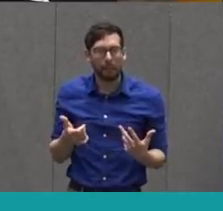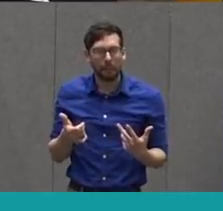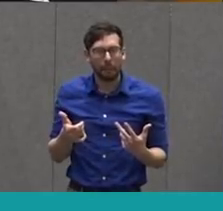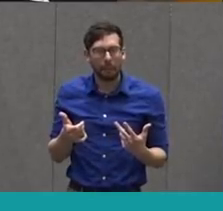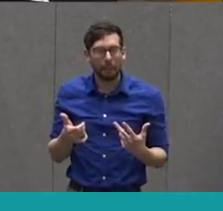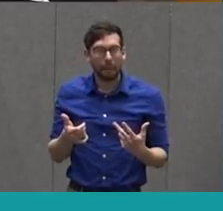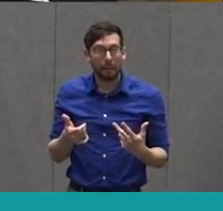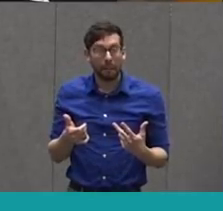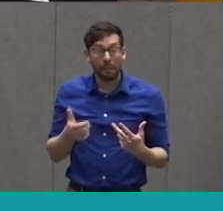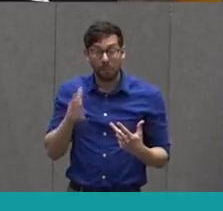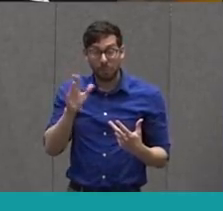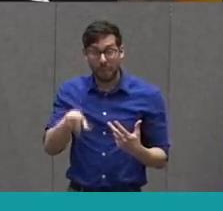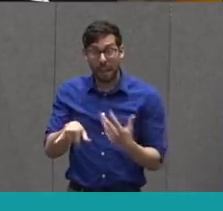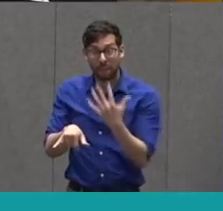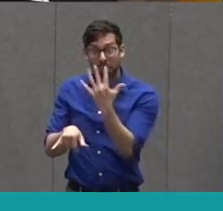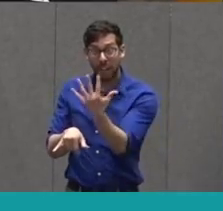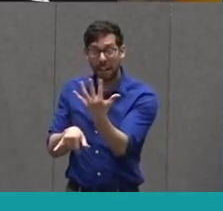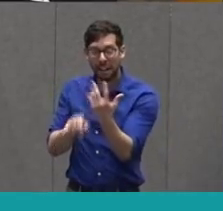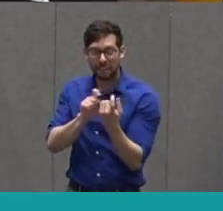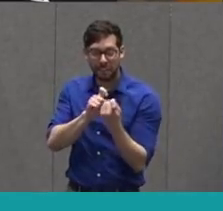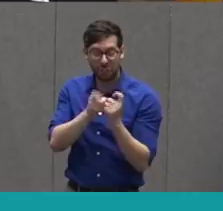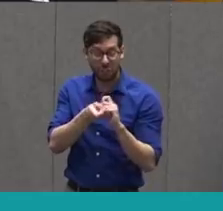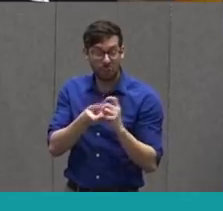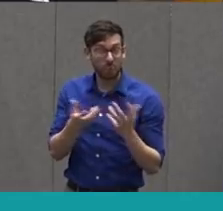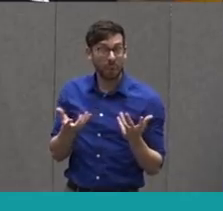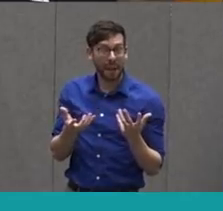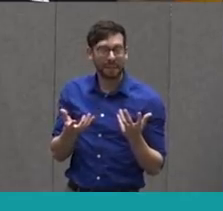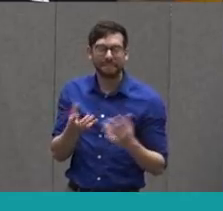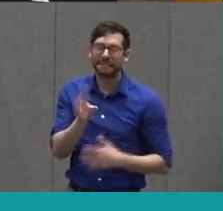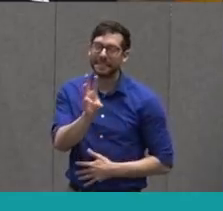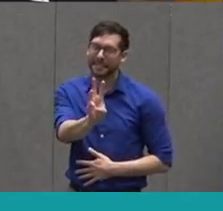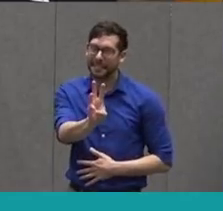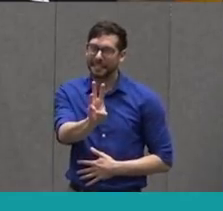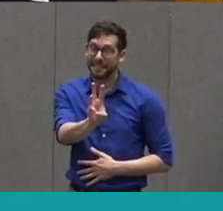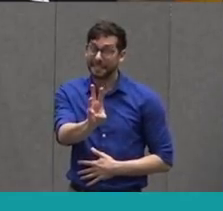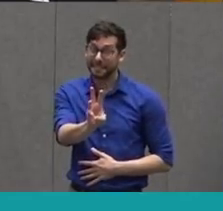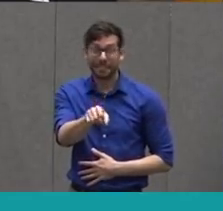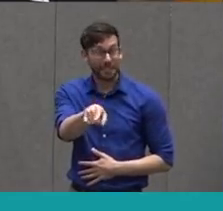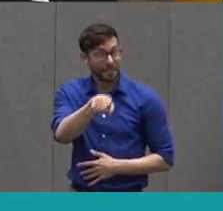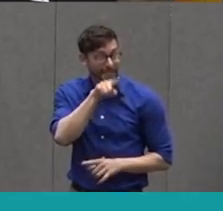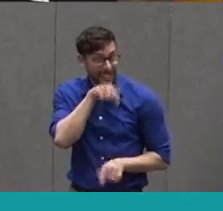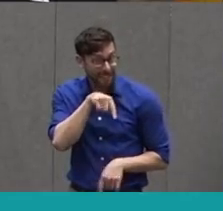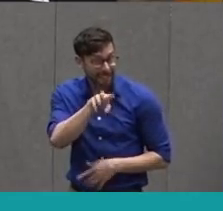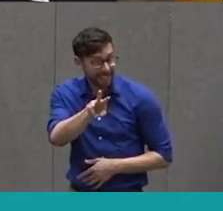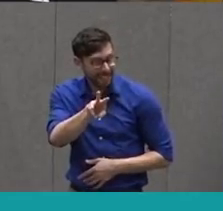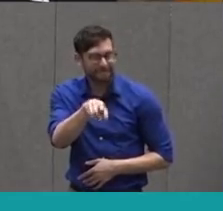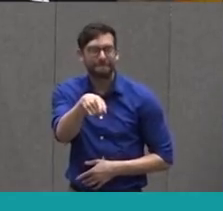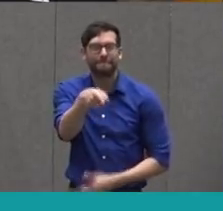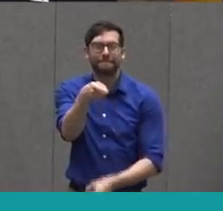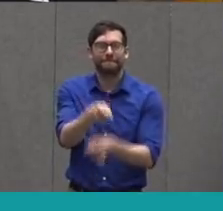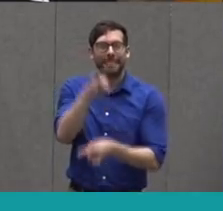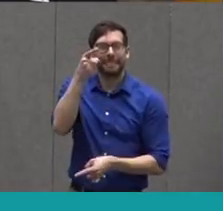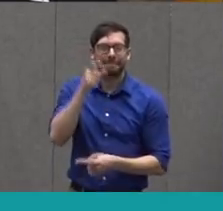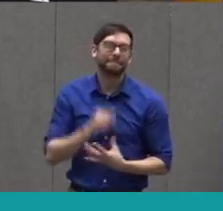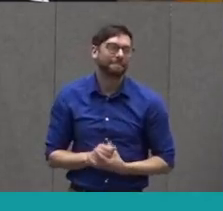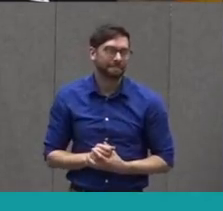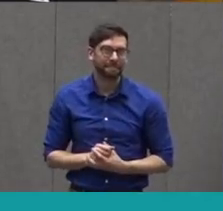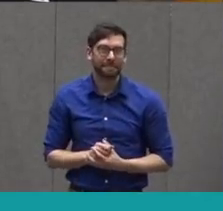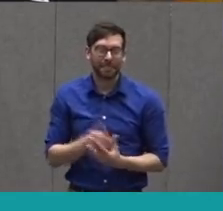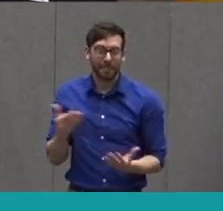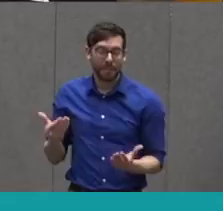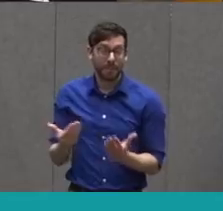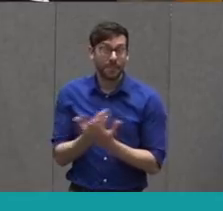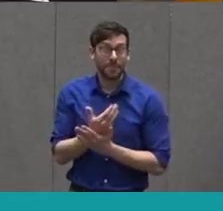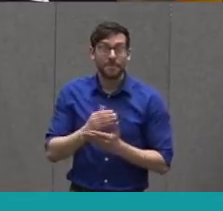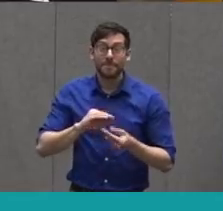that 5 to a 6, you were correct. That new number that is 10 more